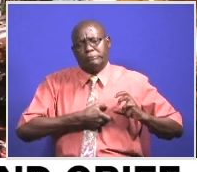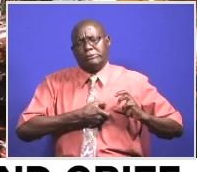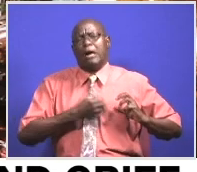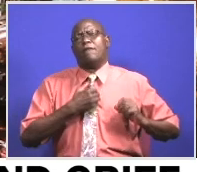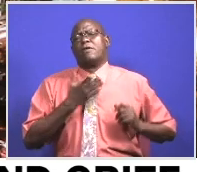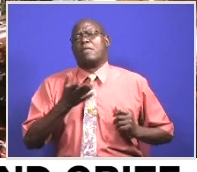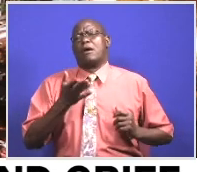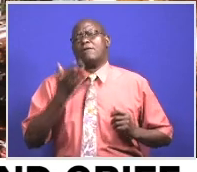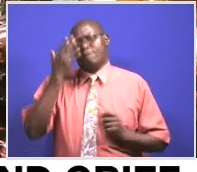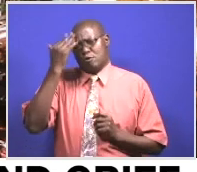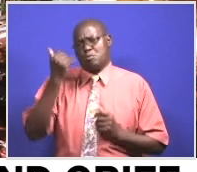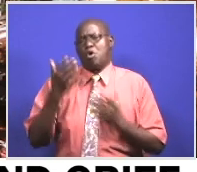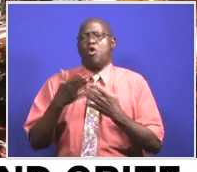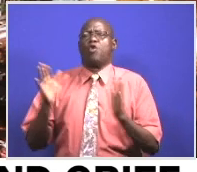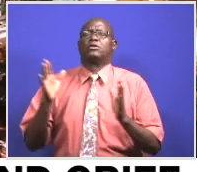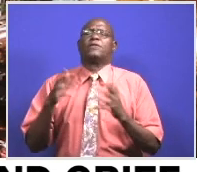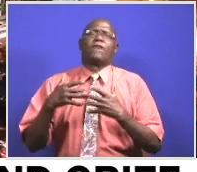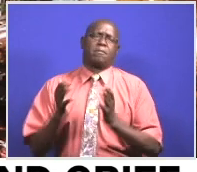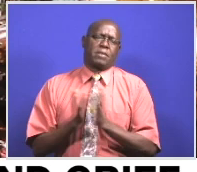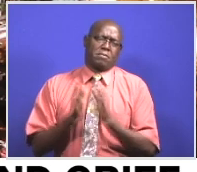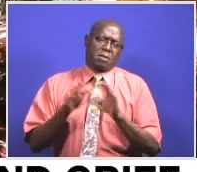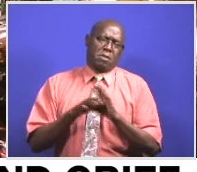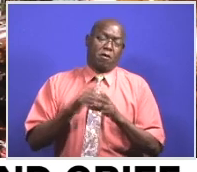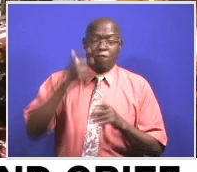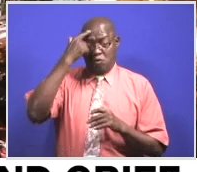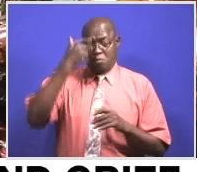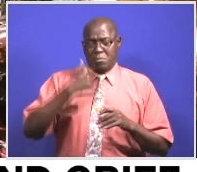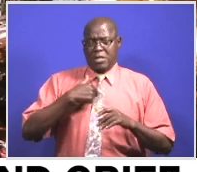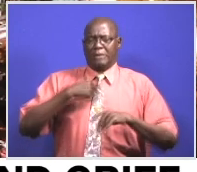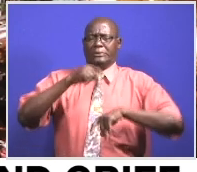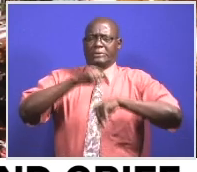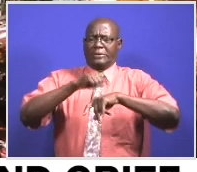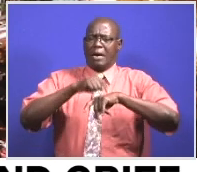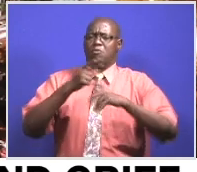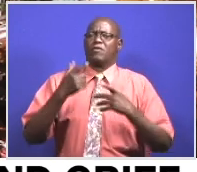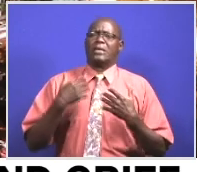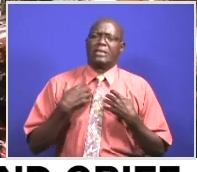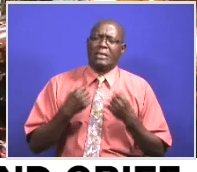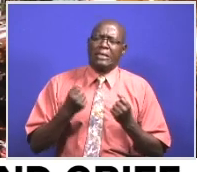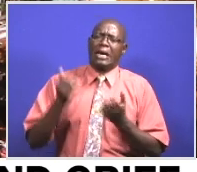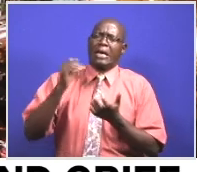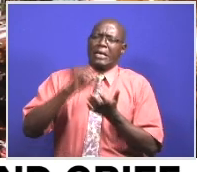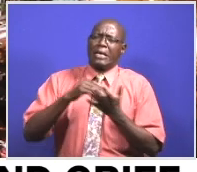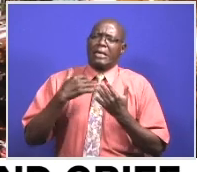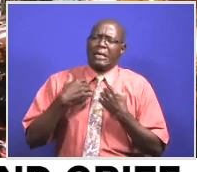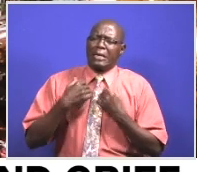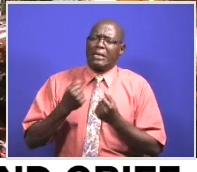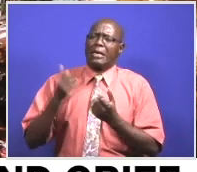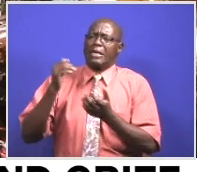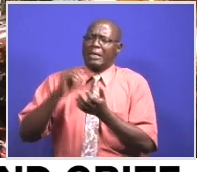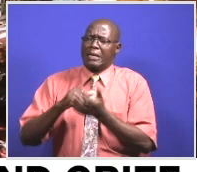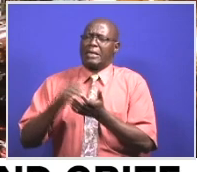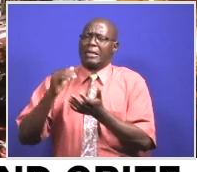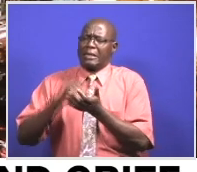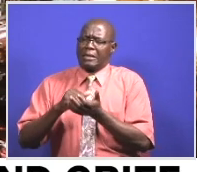a season of healing and healing. And you have to, don't push